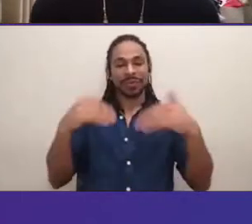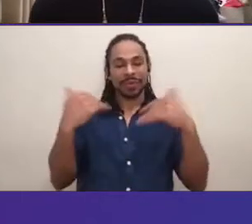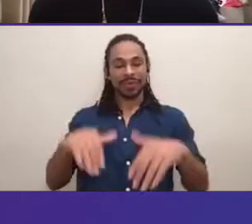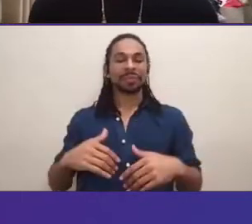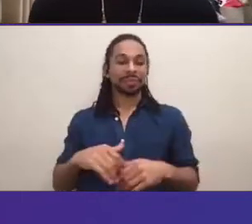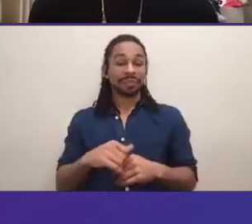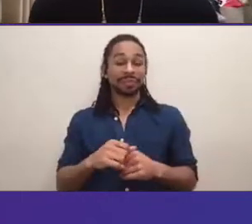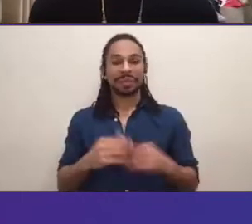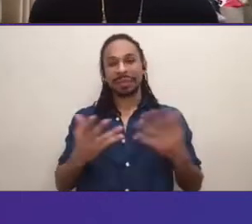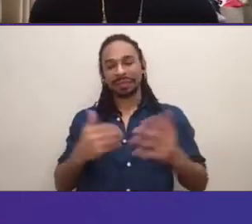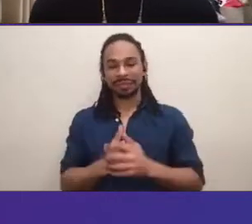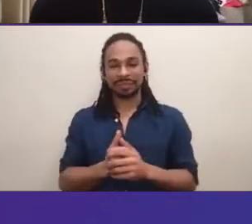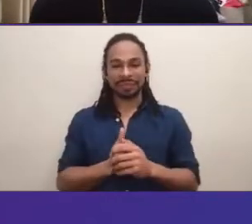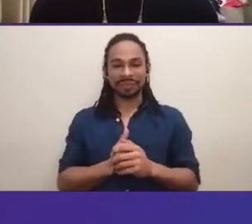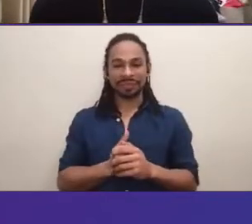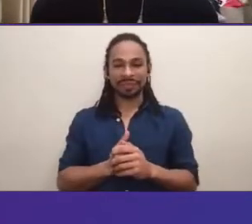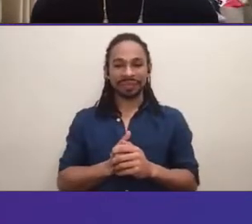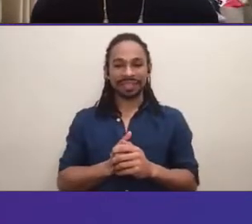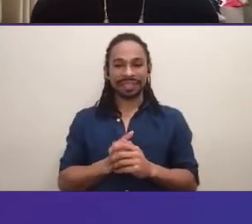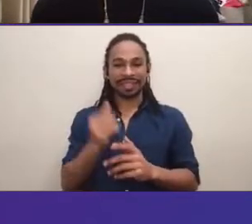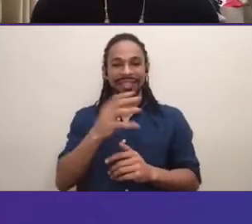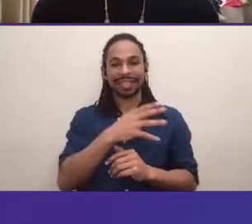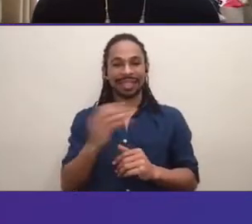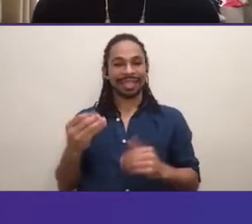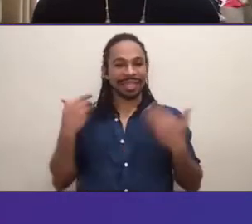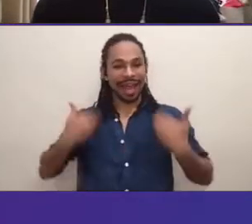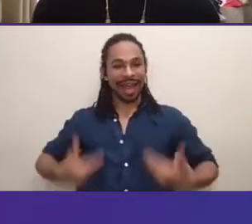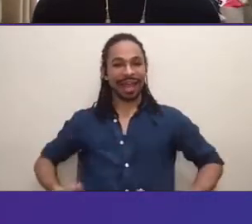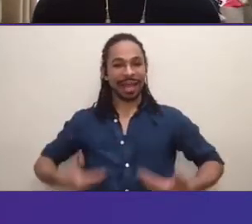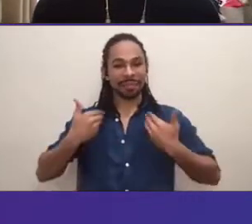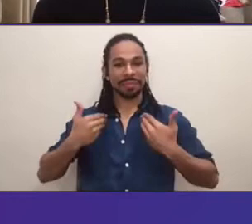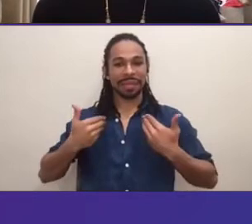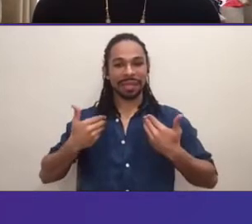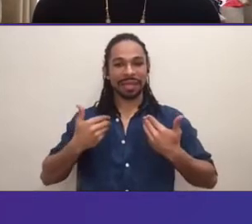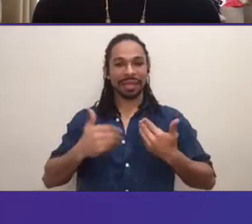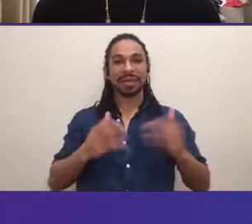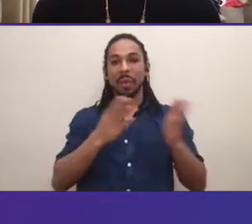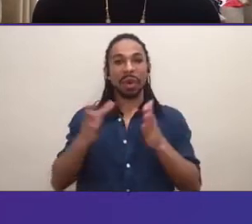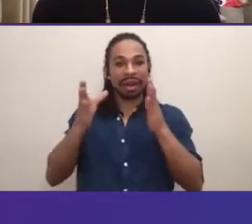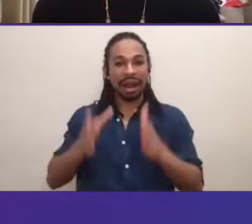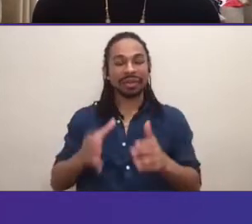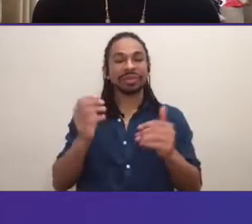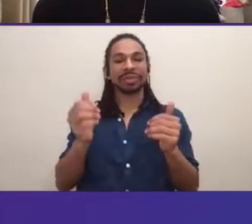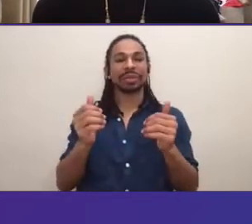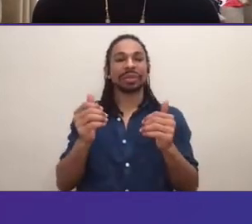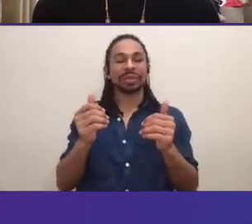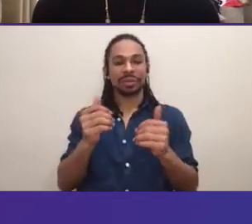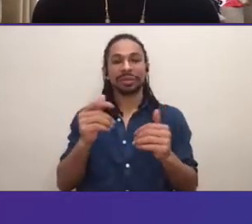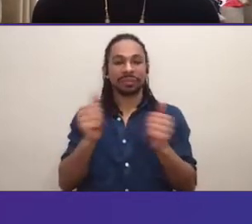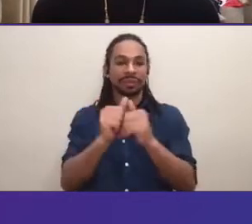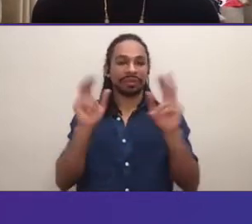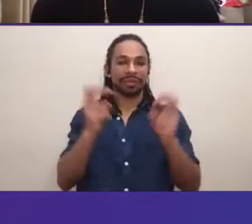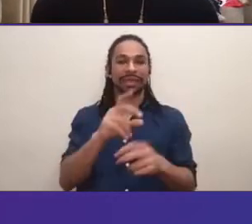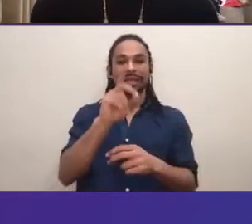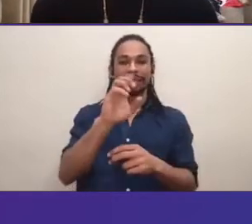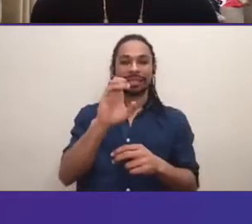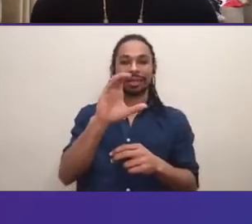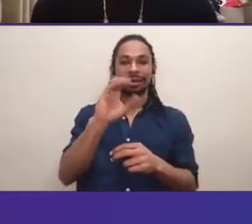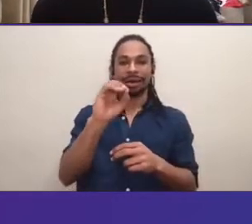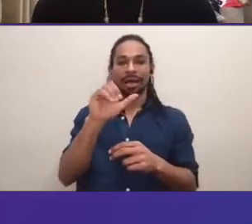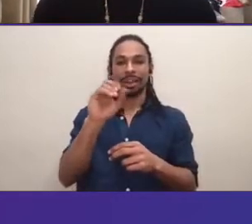in. And I am a organizer with Decolonize This Place, which